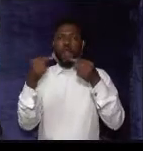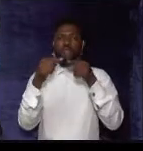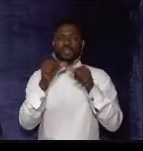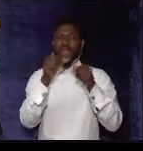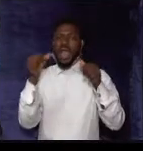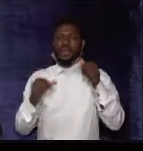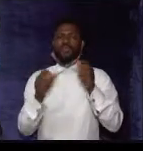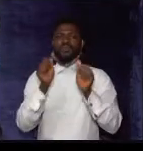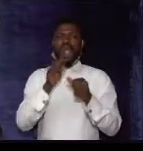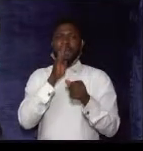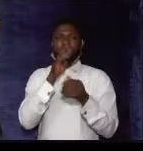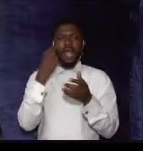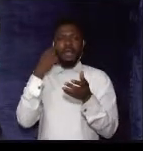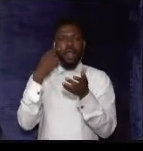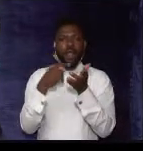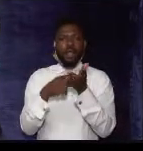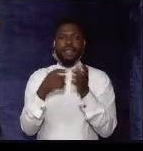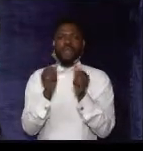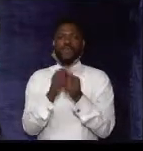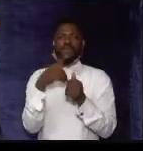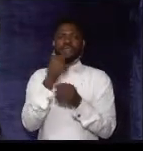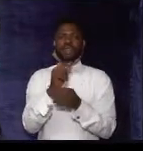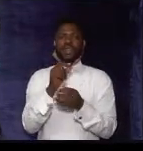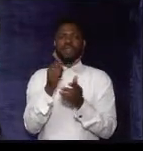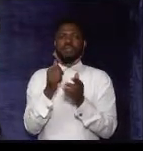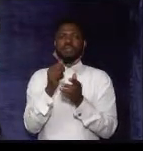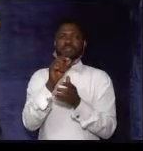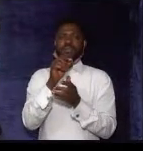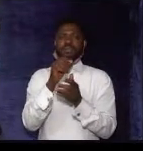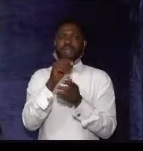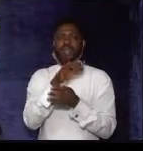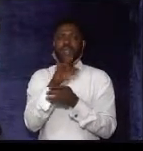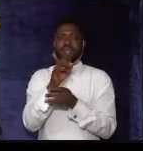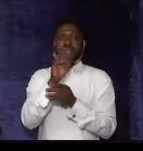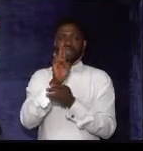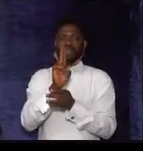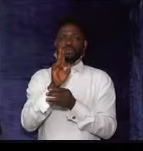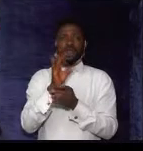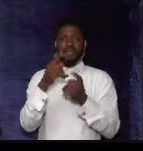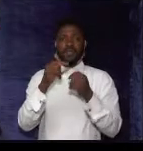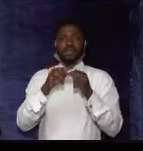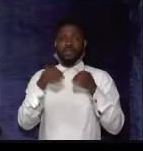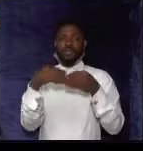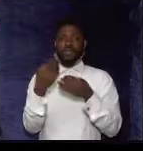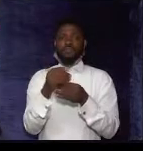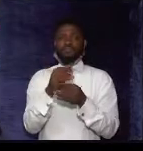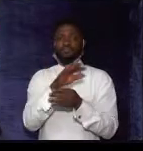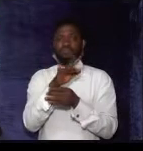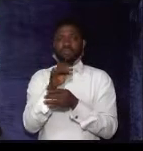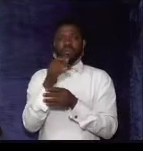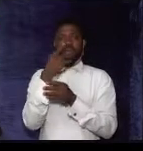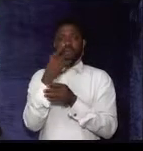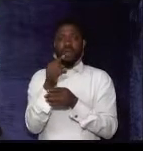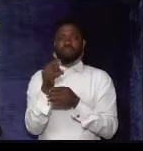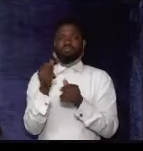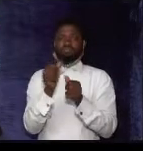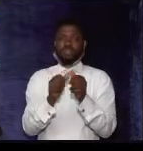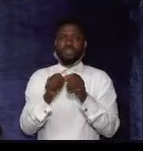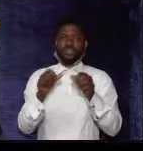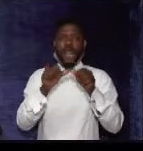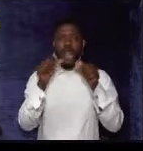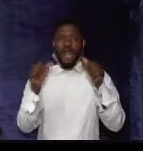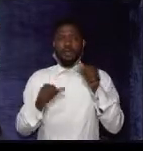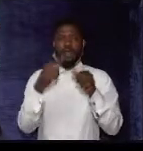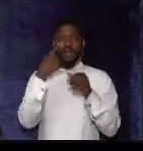interior opposite angles can be recognized with the letter U. Don't forget that I try to give you a letter for each type of angle.